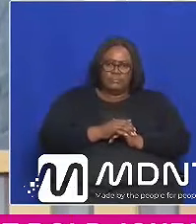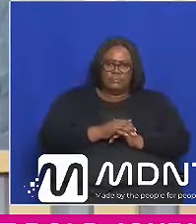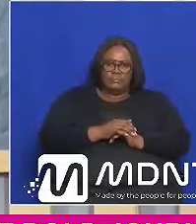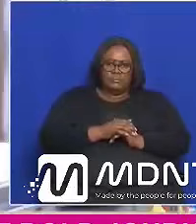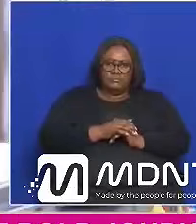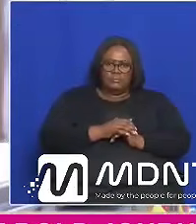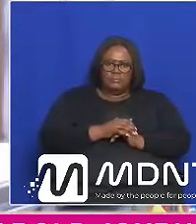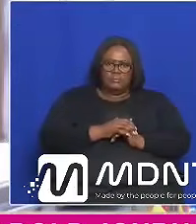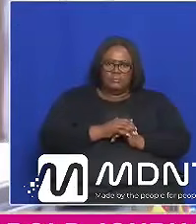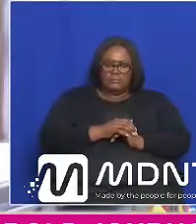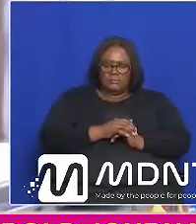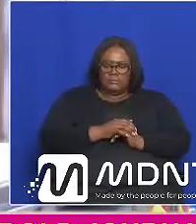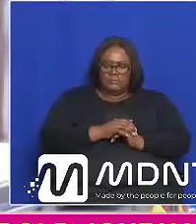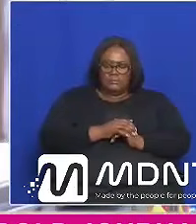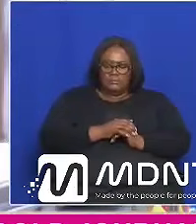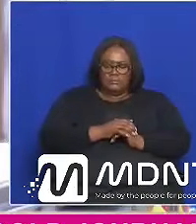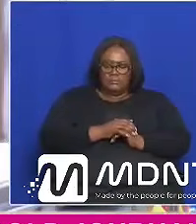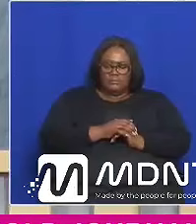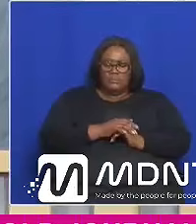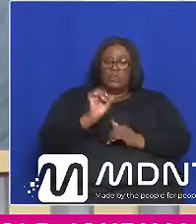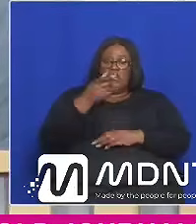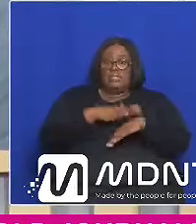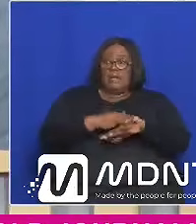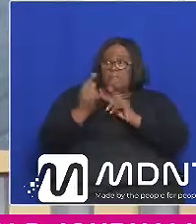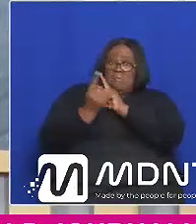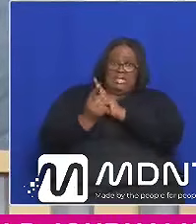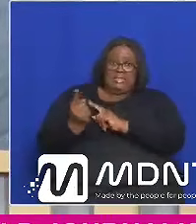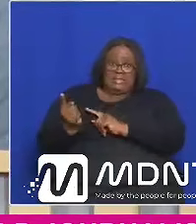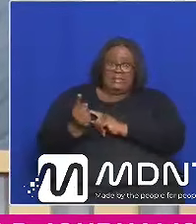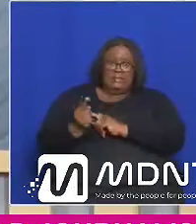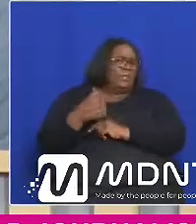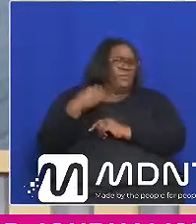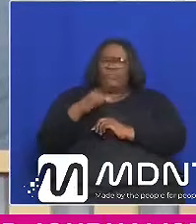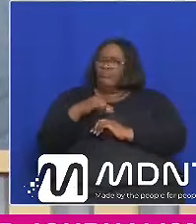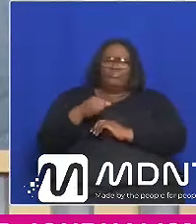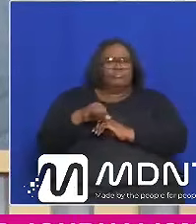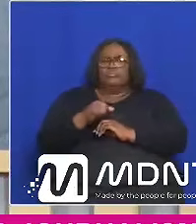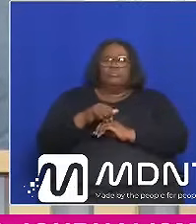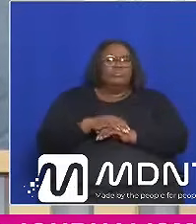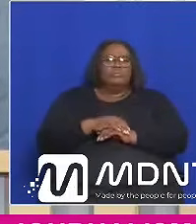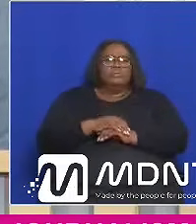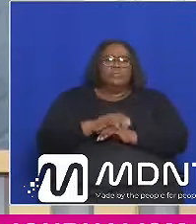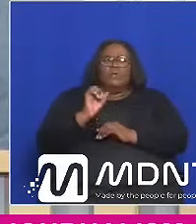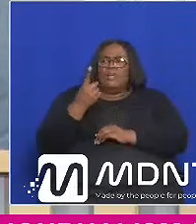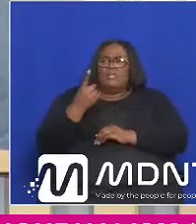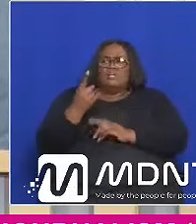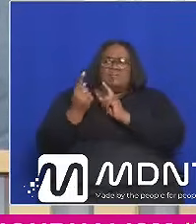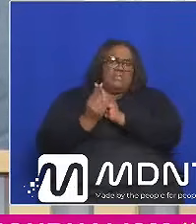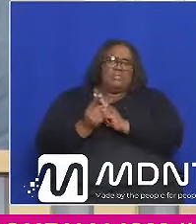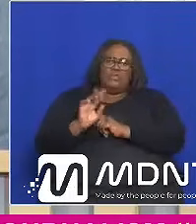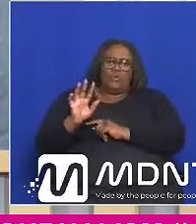was that your first encounter? No, it was not the first encounter. I saw him before,